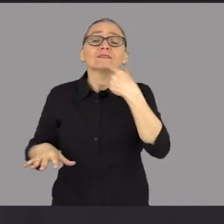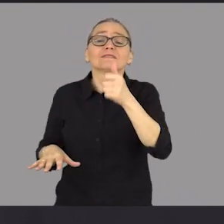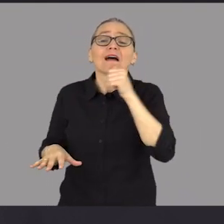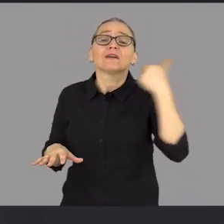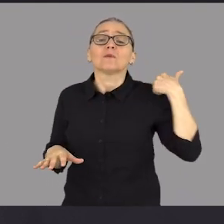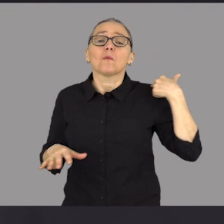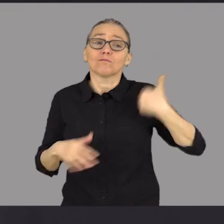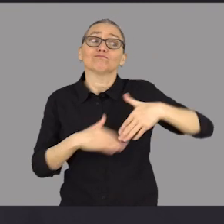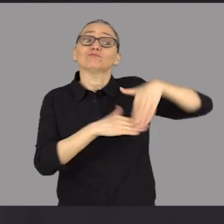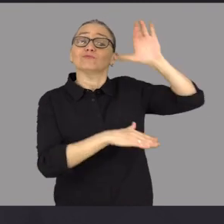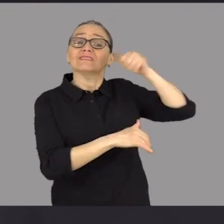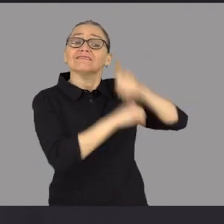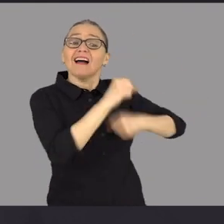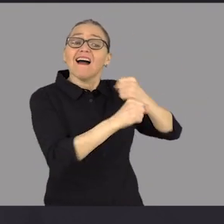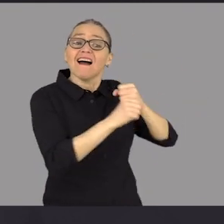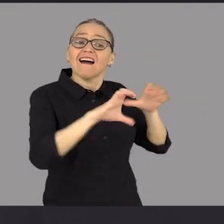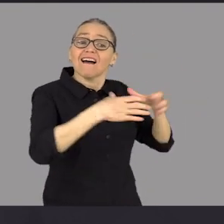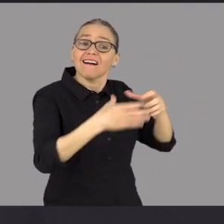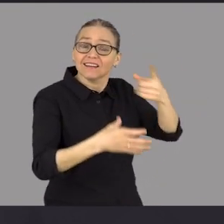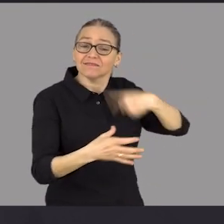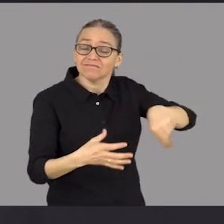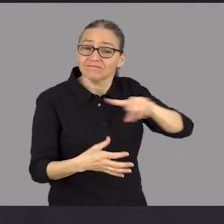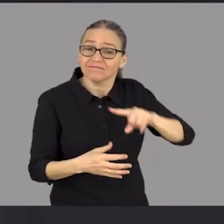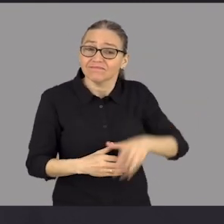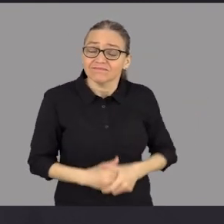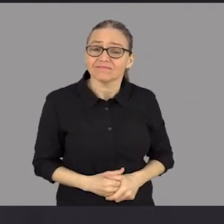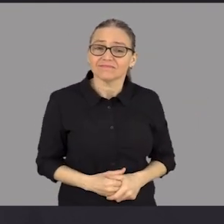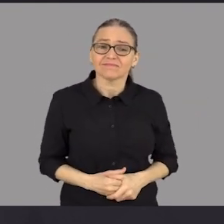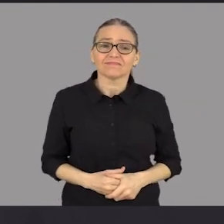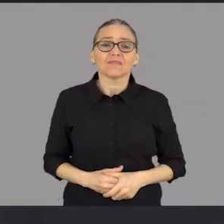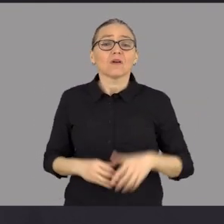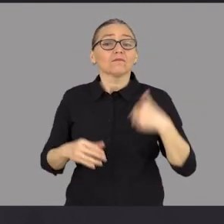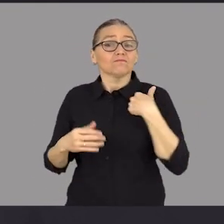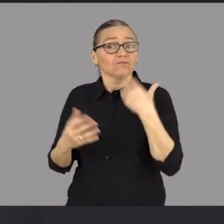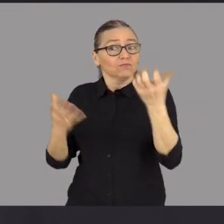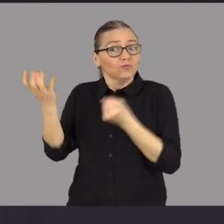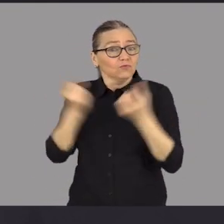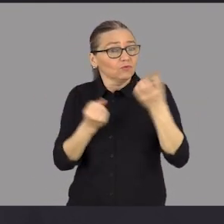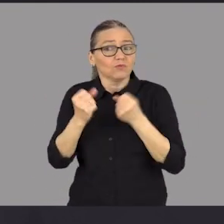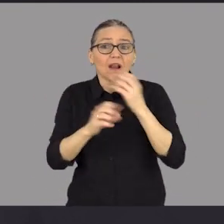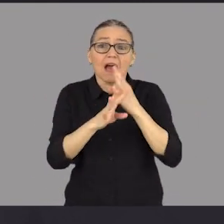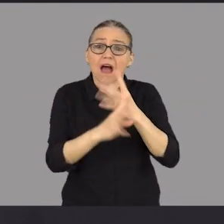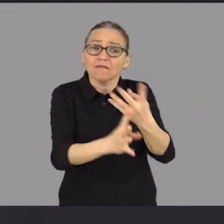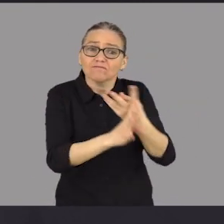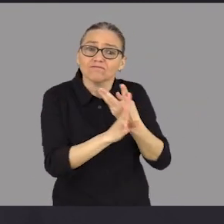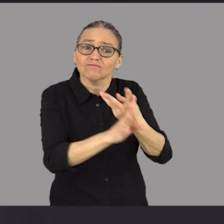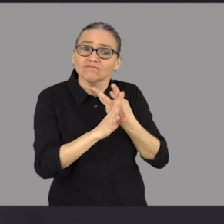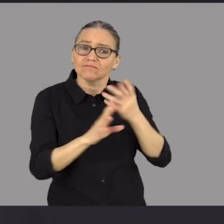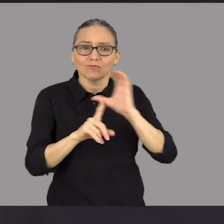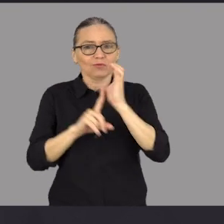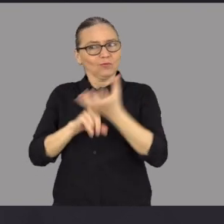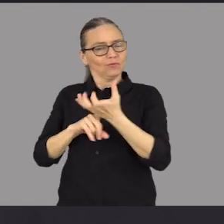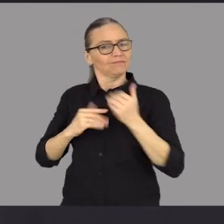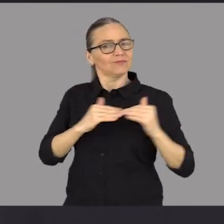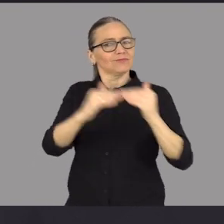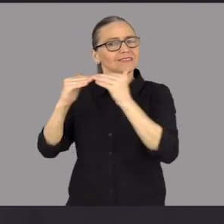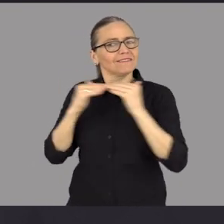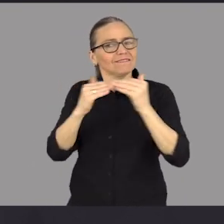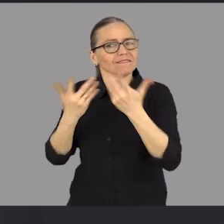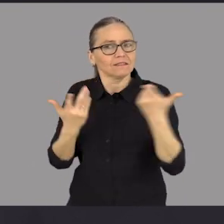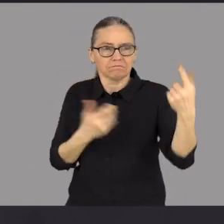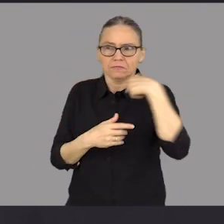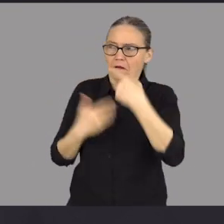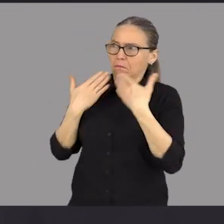valuable and reliable people to our team, some of which, as I've said, have been with us over 10 years. And I get customers on a regular